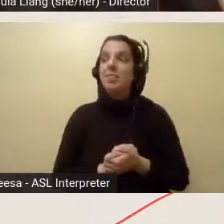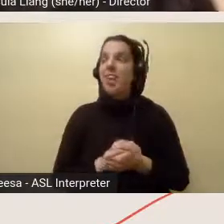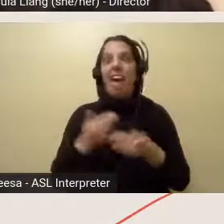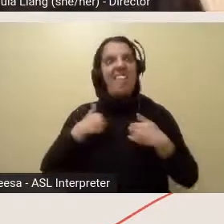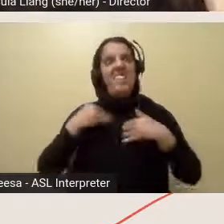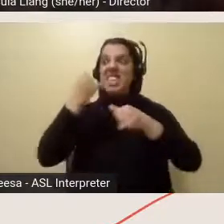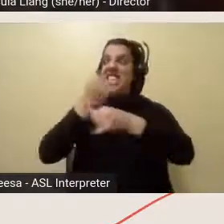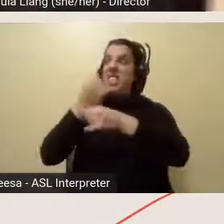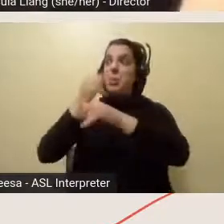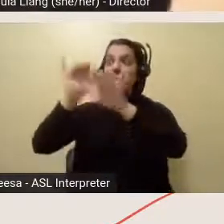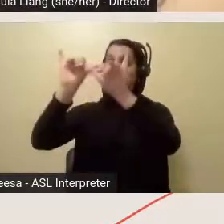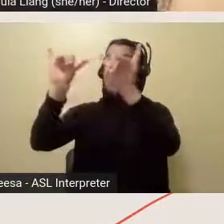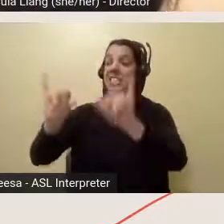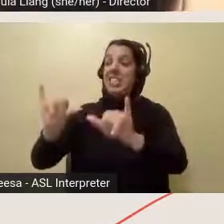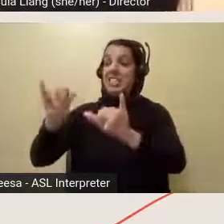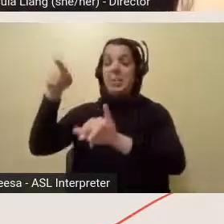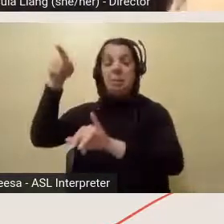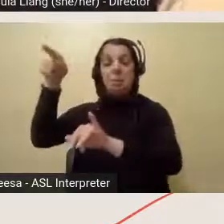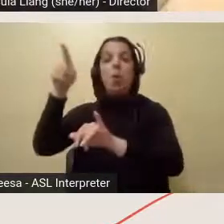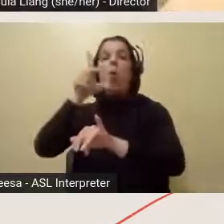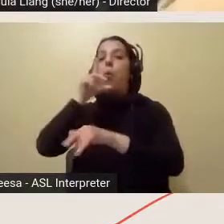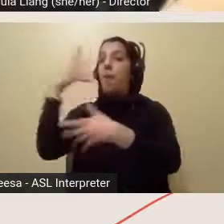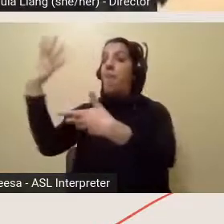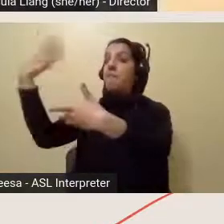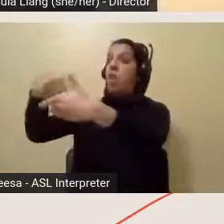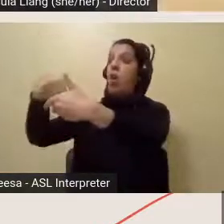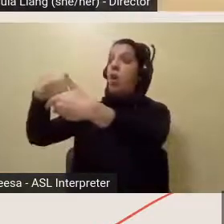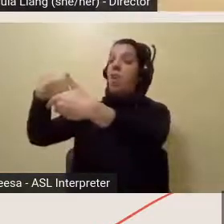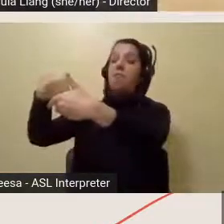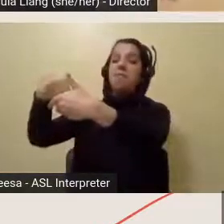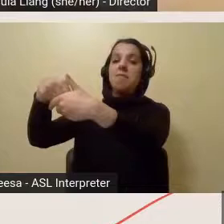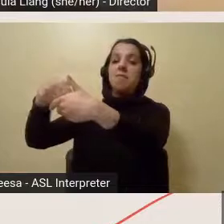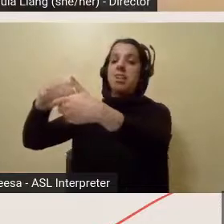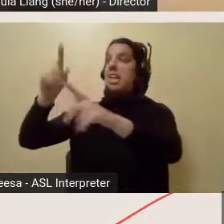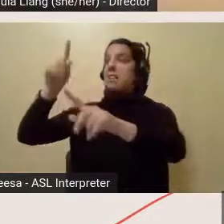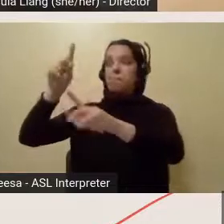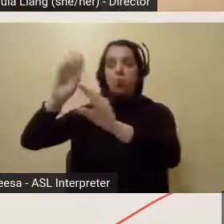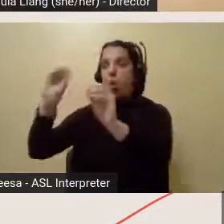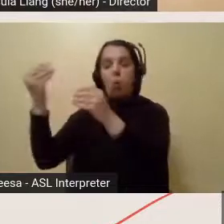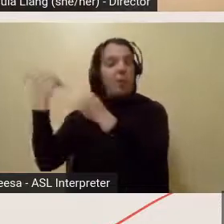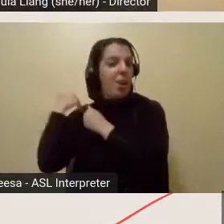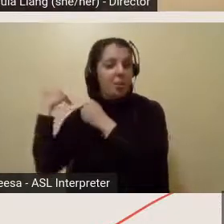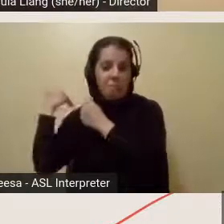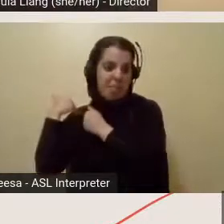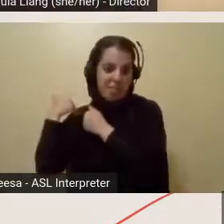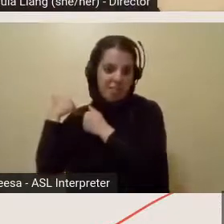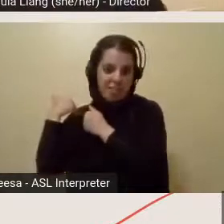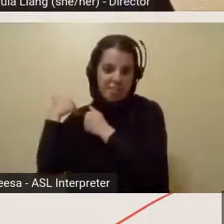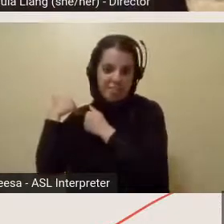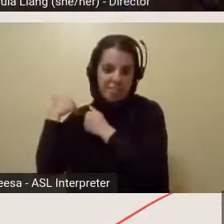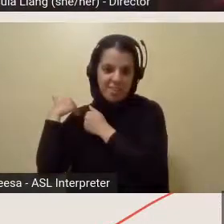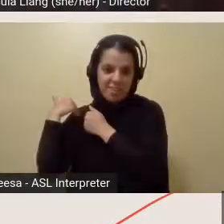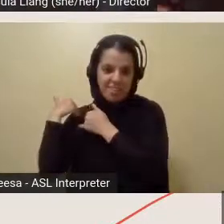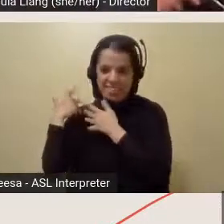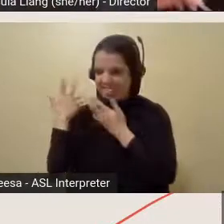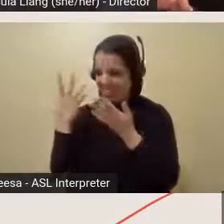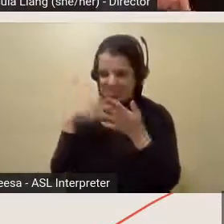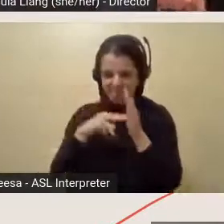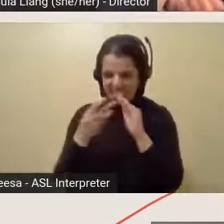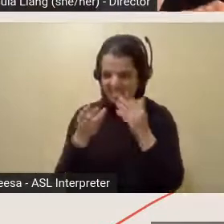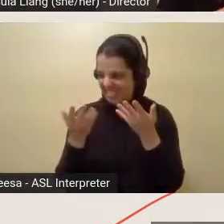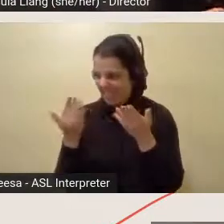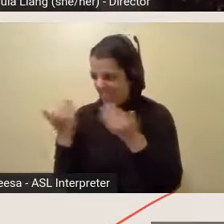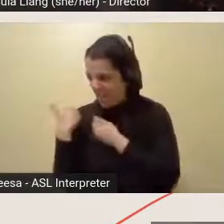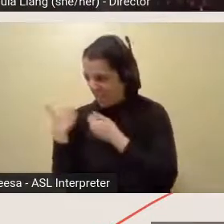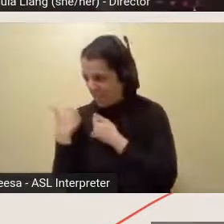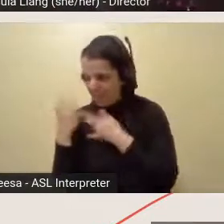have this abstracted institution of which the members can't individually be held accountable,